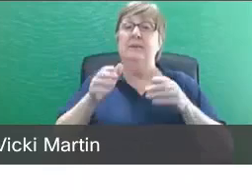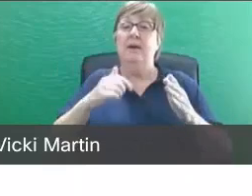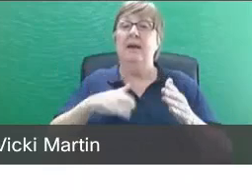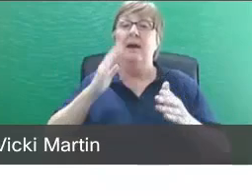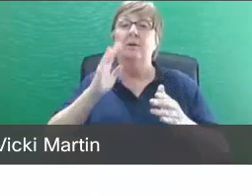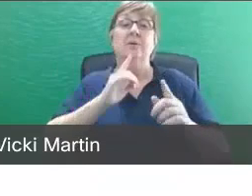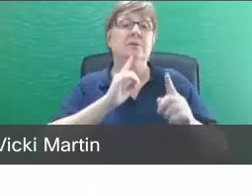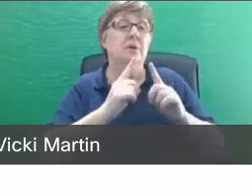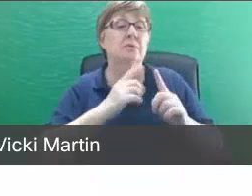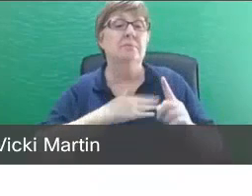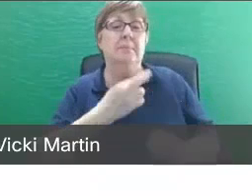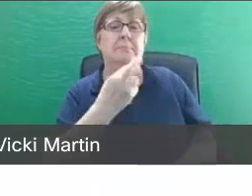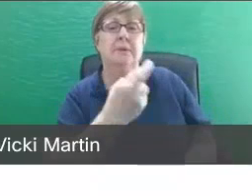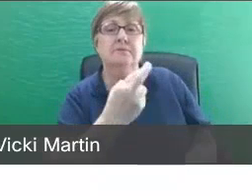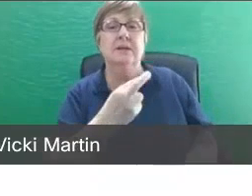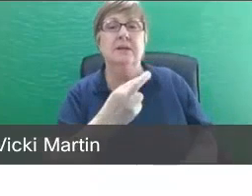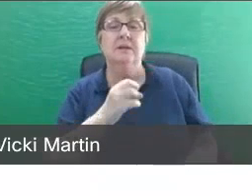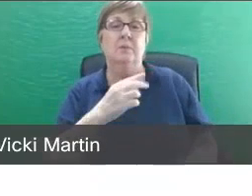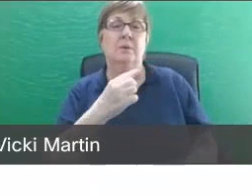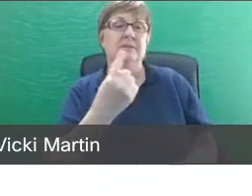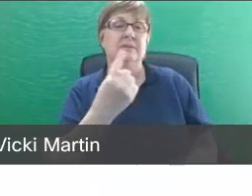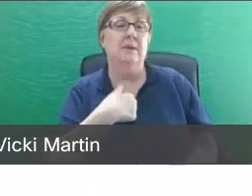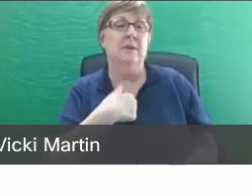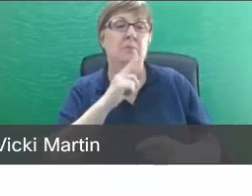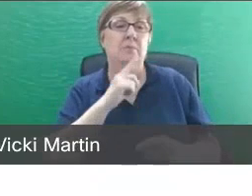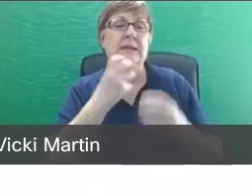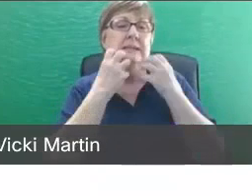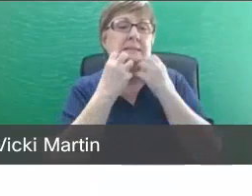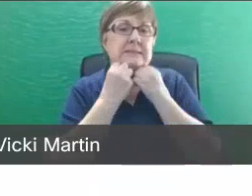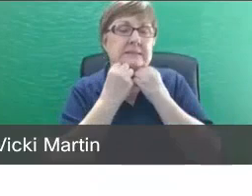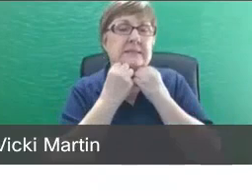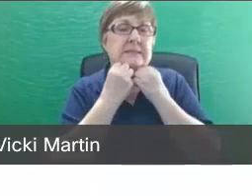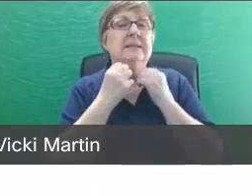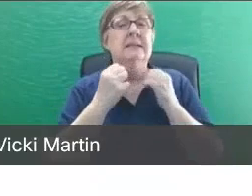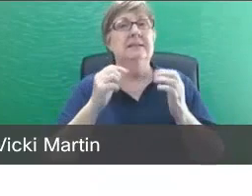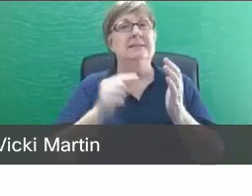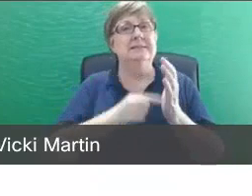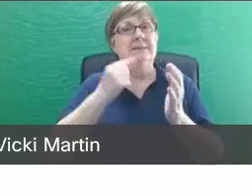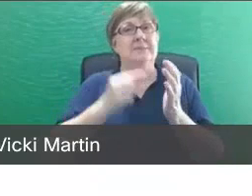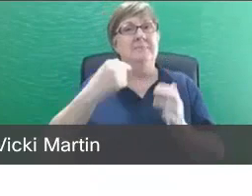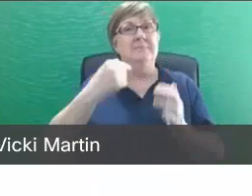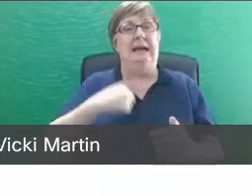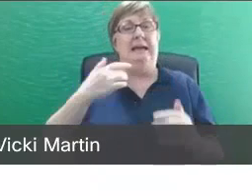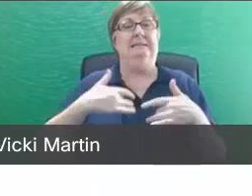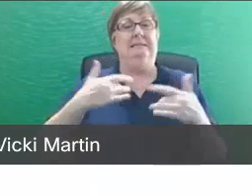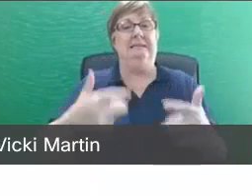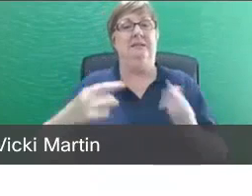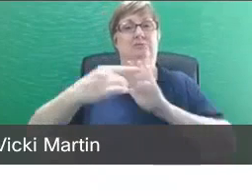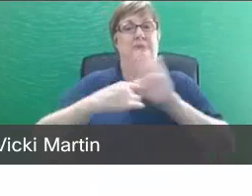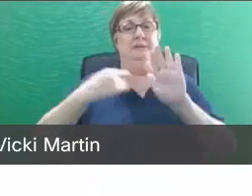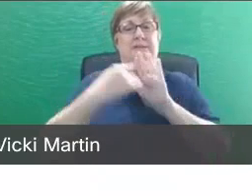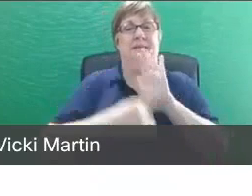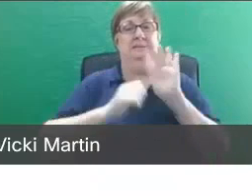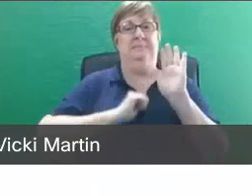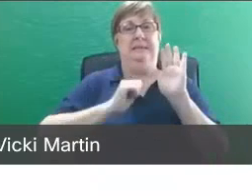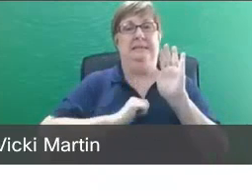So a lot of times we are our own worst critics, whether it is a test or if